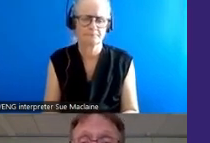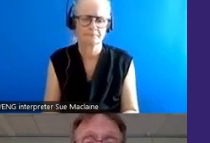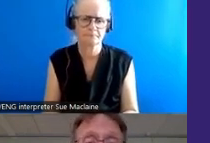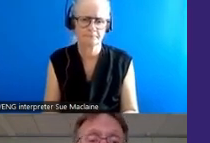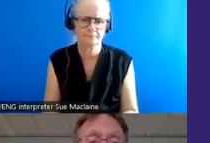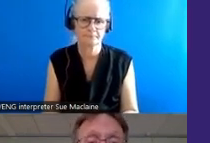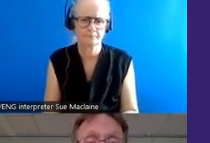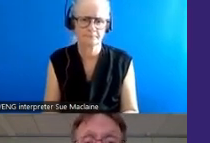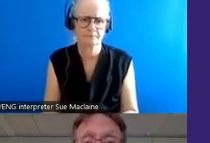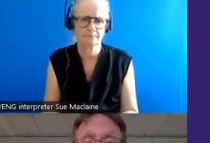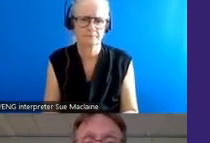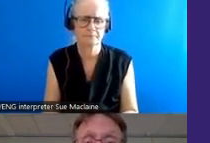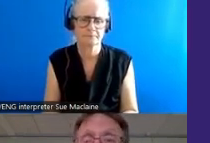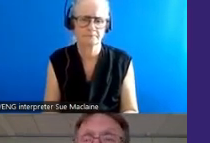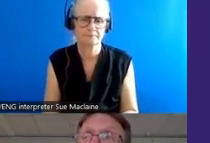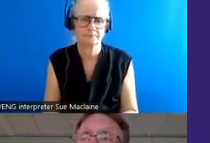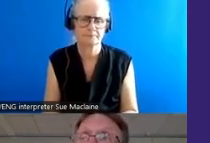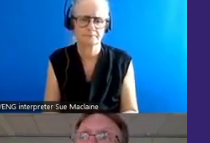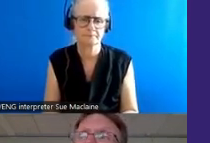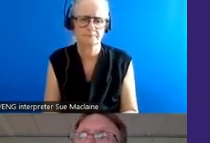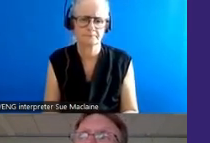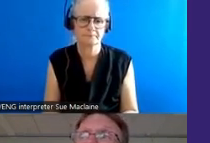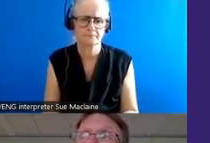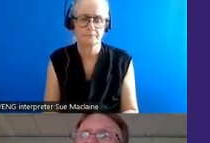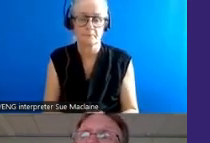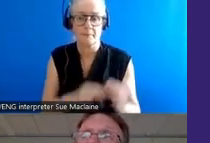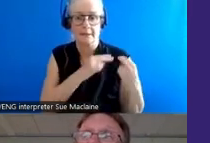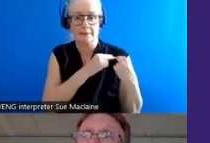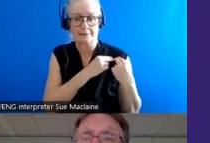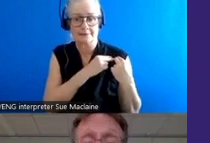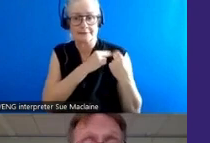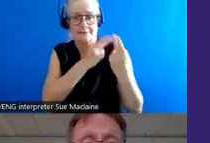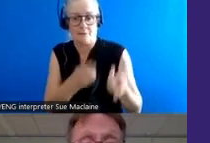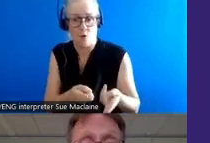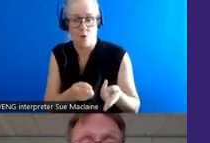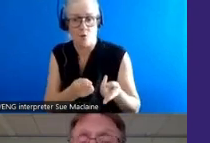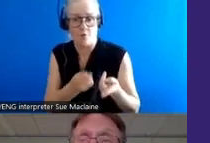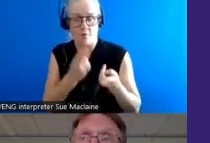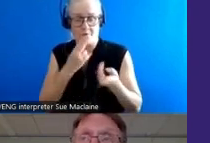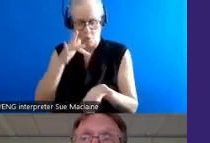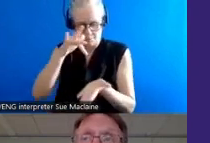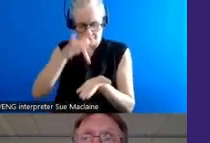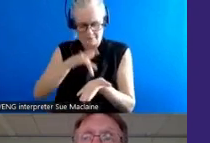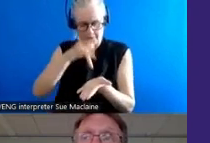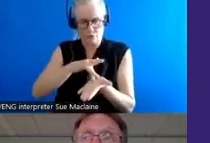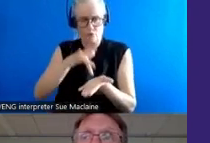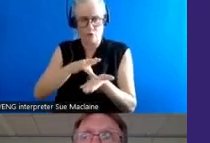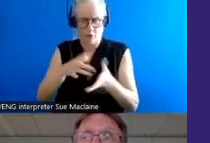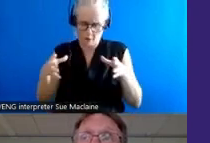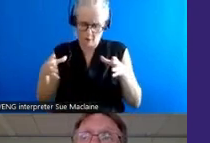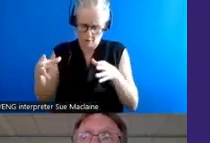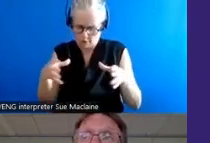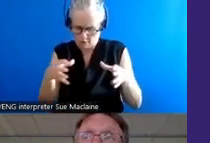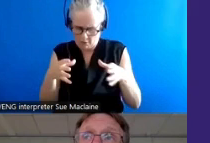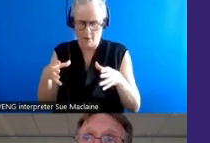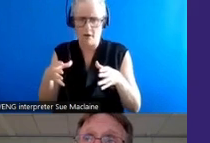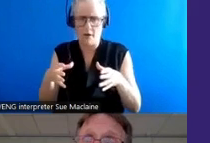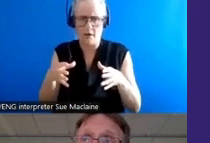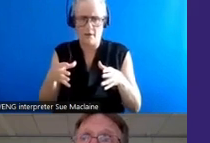national assemblies, regional government and local authorities. So the theory behind this, I suppose, is that power